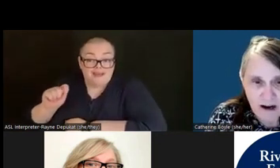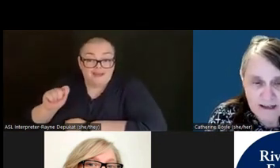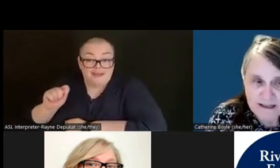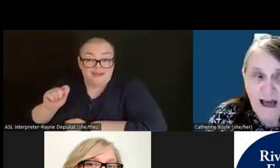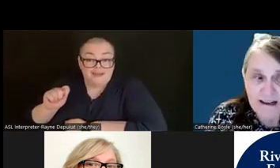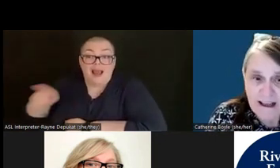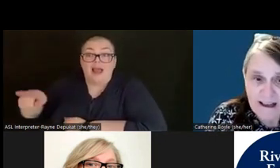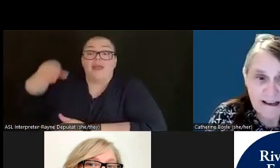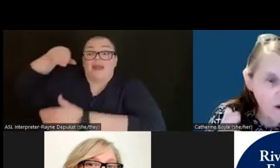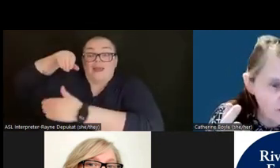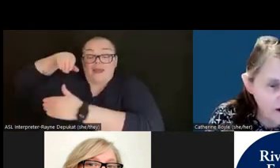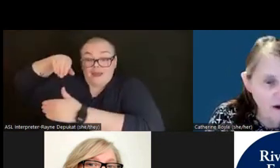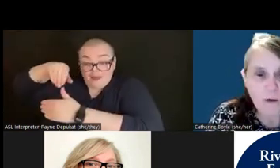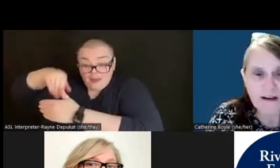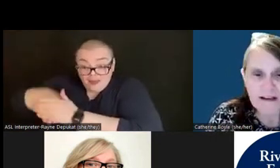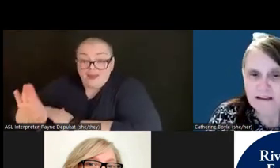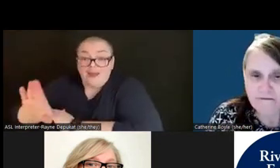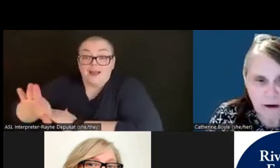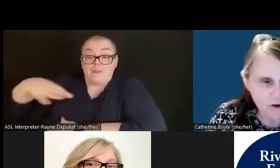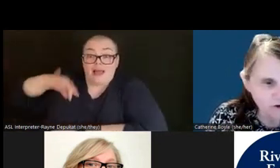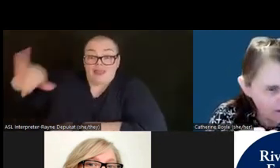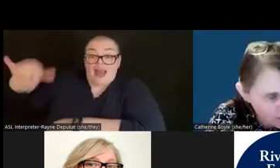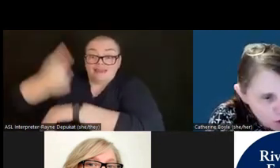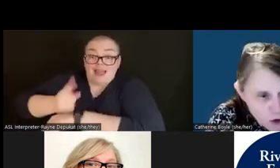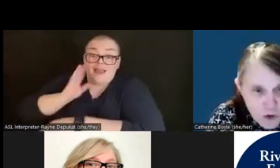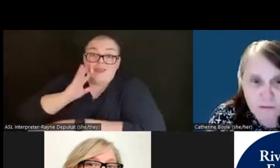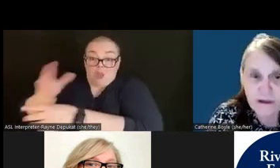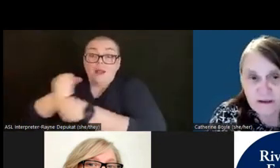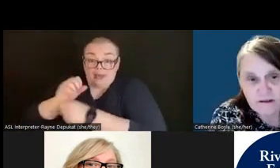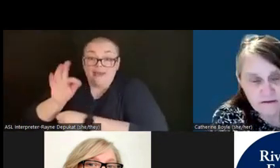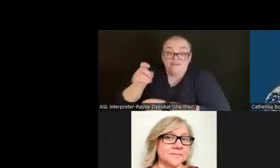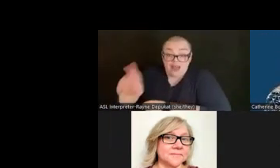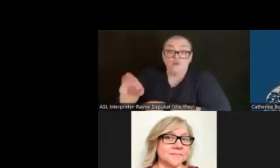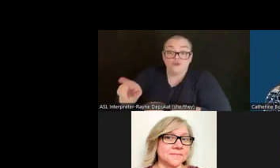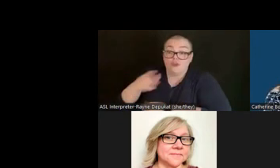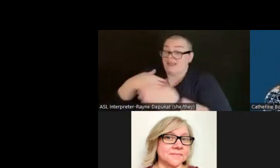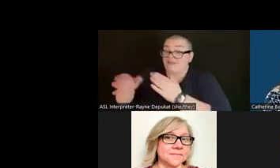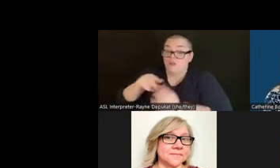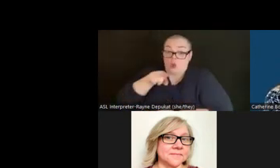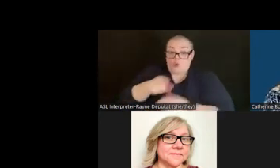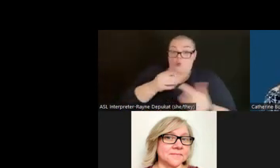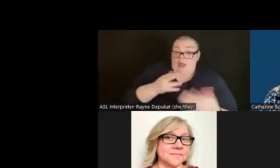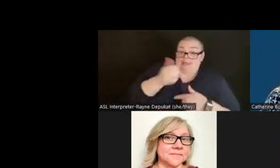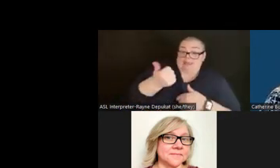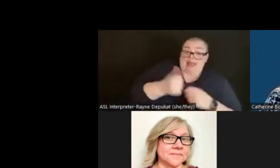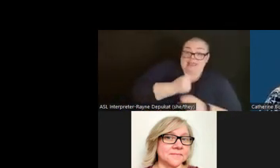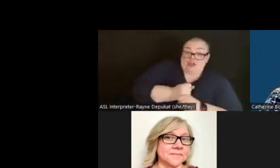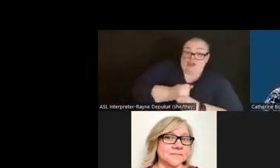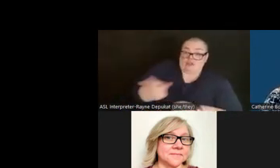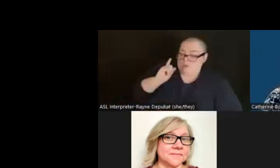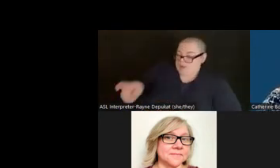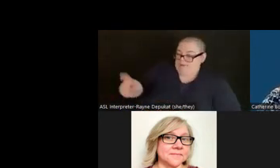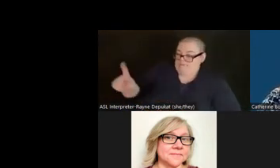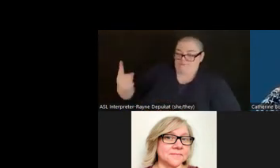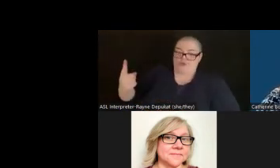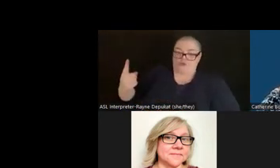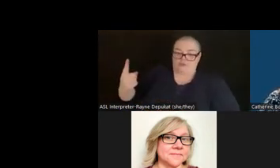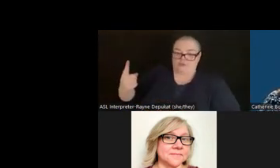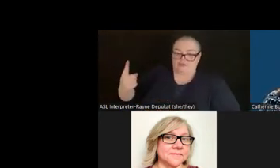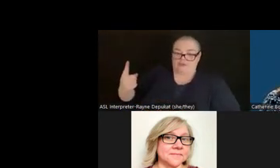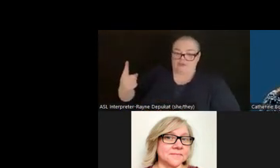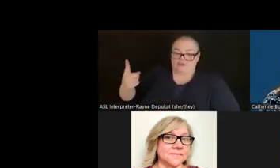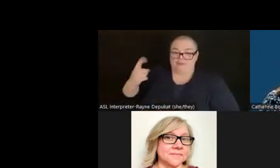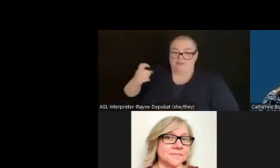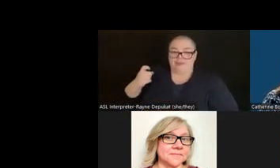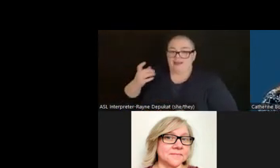and applies that day, they're going to get the voucher, even though you've been on the list for 10 years. That's why they can't tell you where you